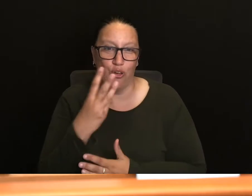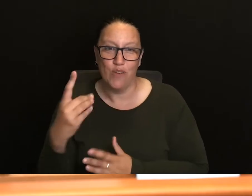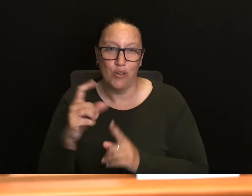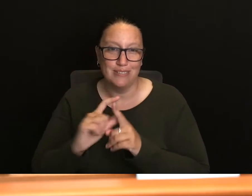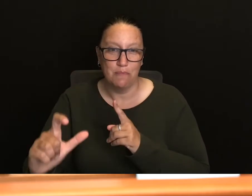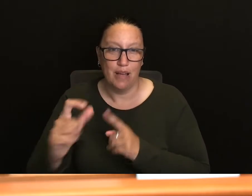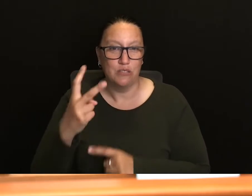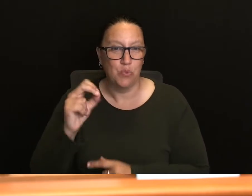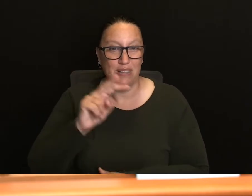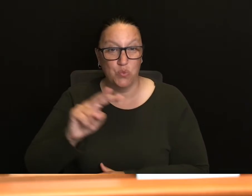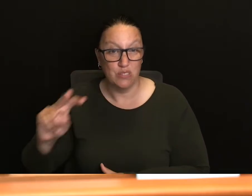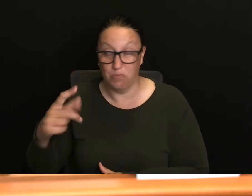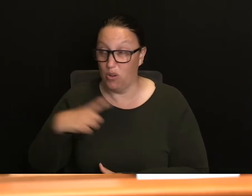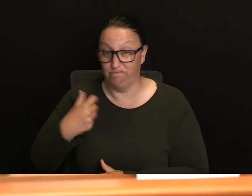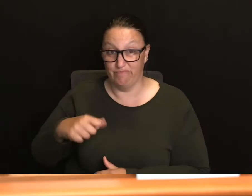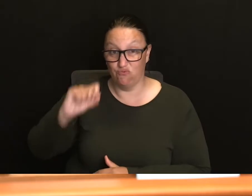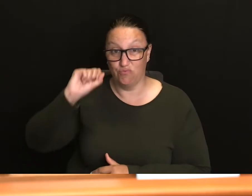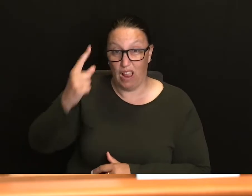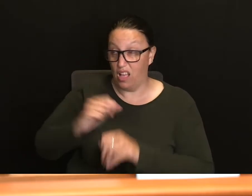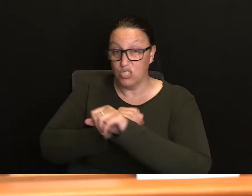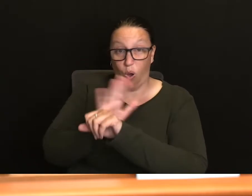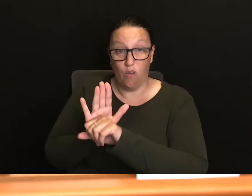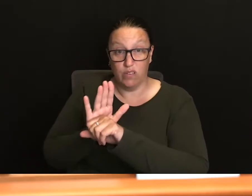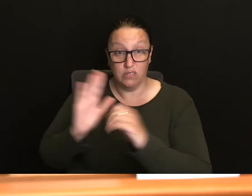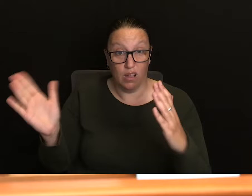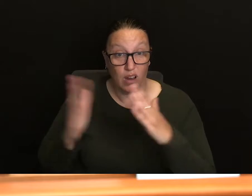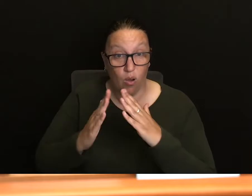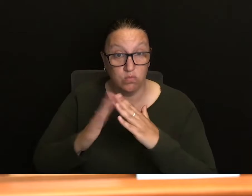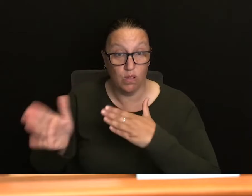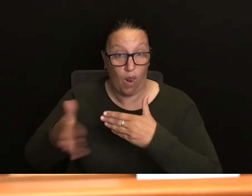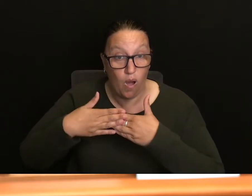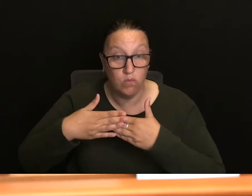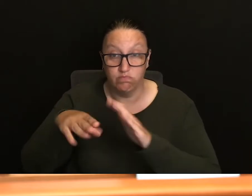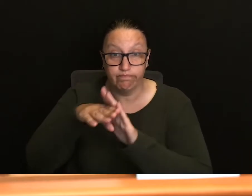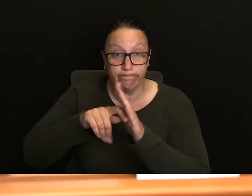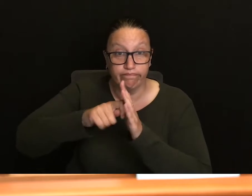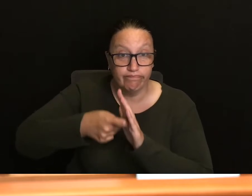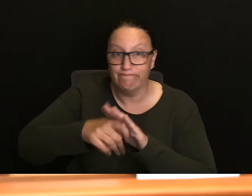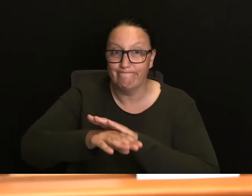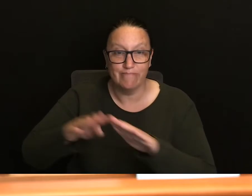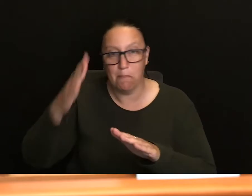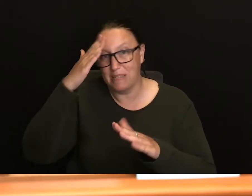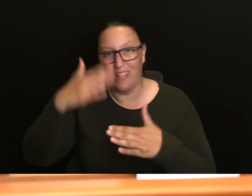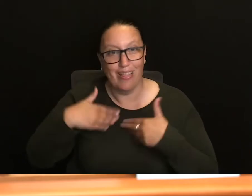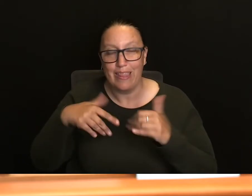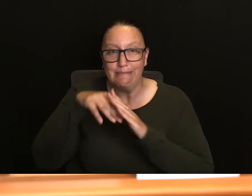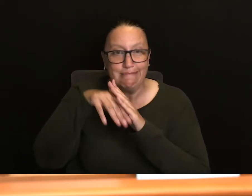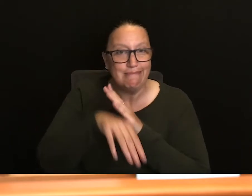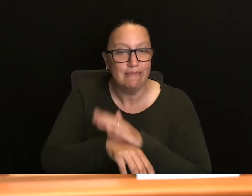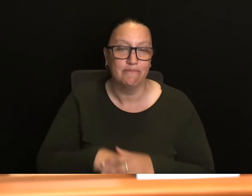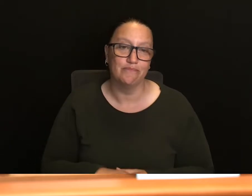in recognition of the mental health impact of the pandemic on this cohort. Aged care residents can also